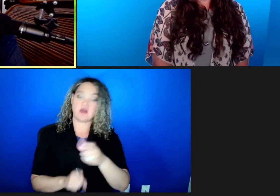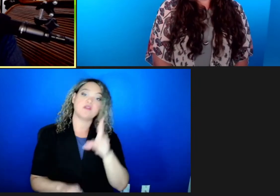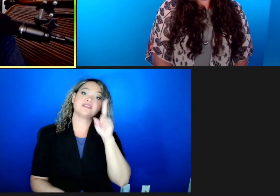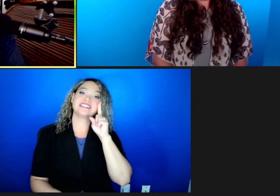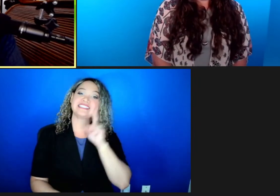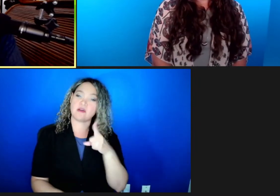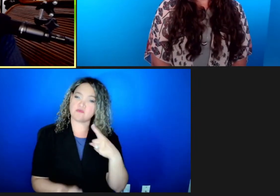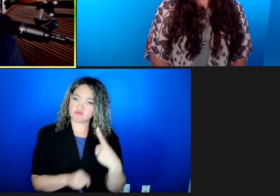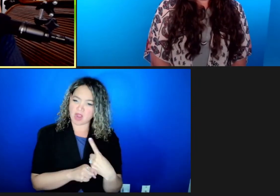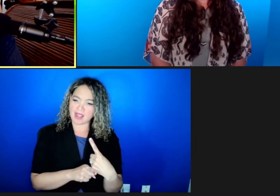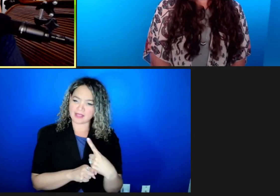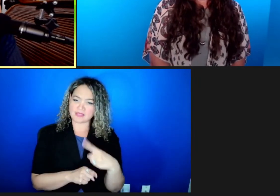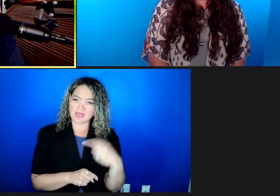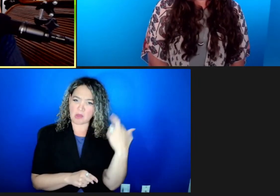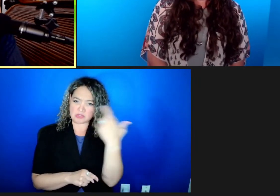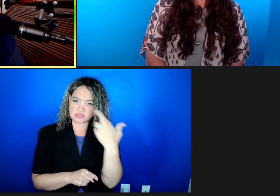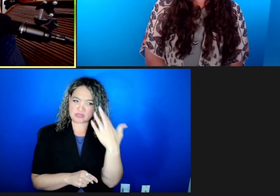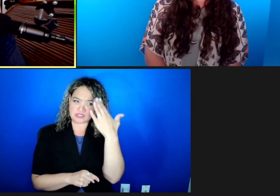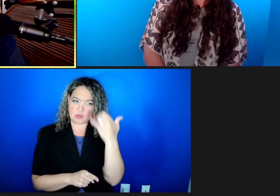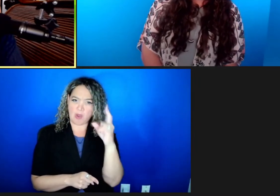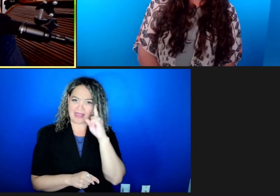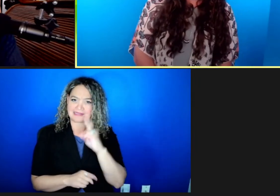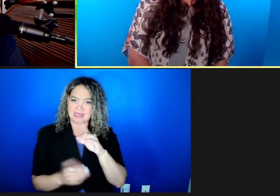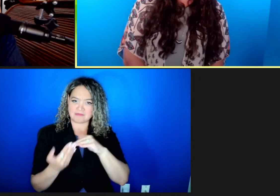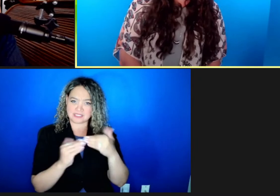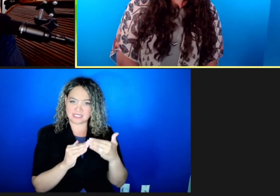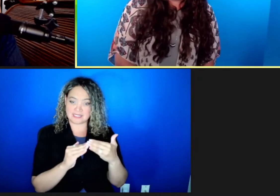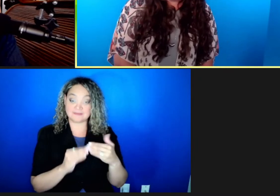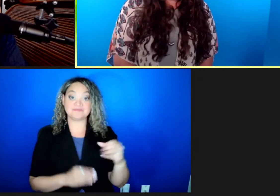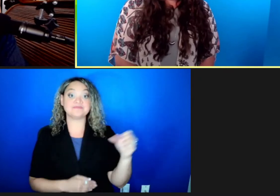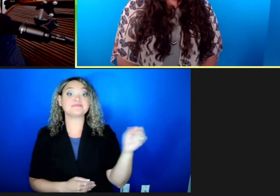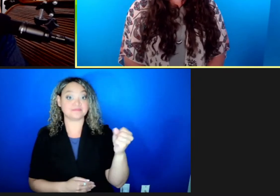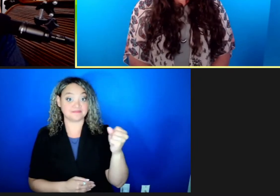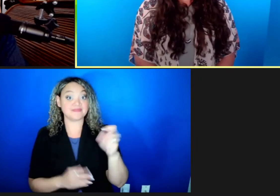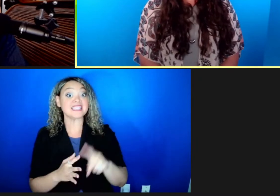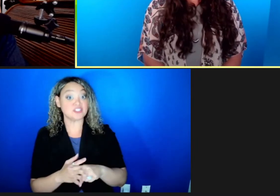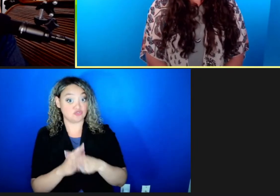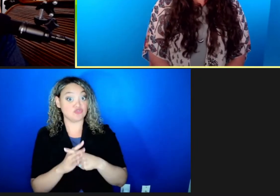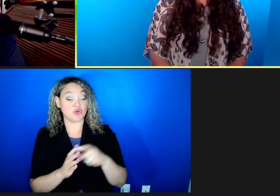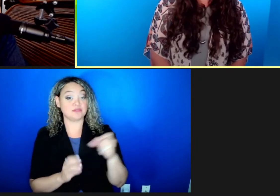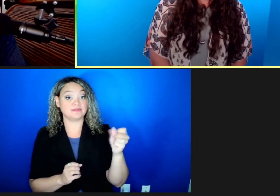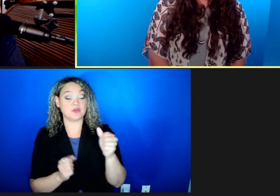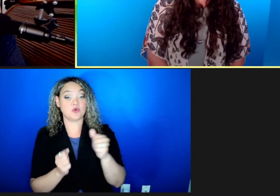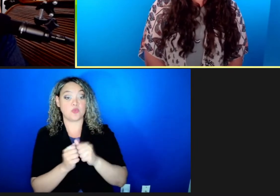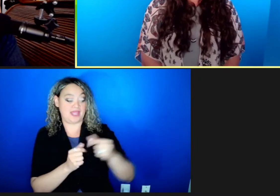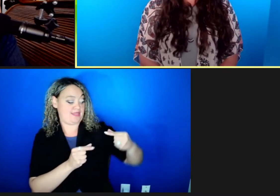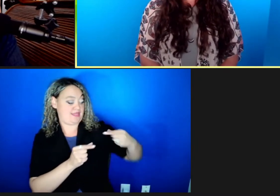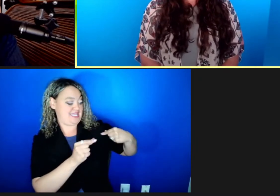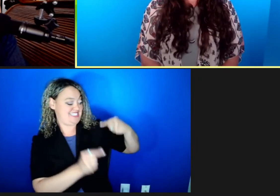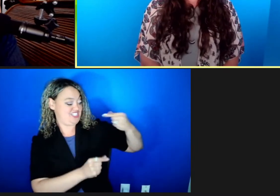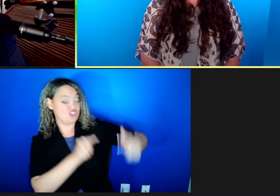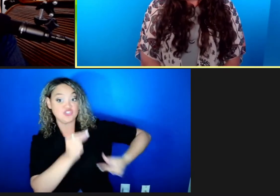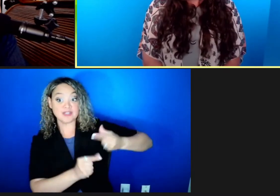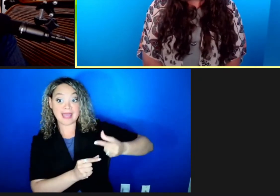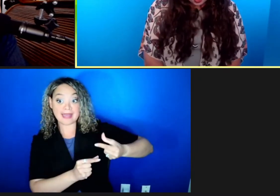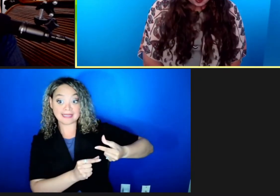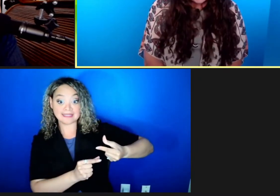wasn't that why it was a predominantly deaf city? Yeah, it did start that way, with a genetic kind of